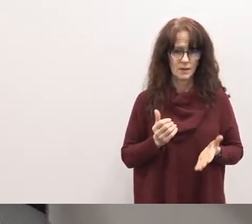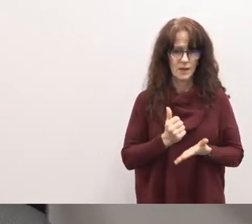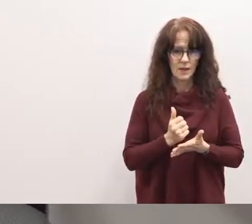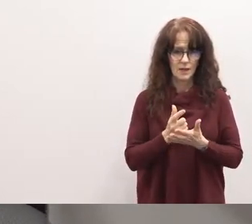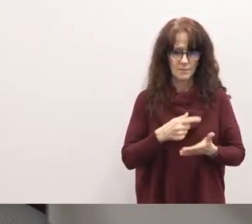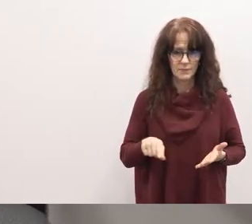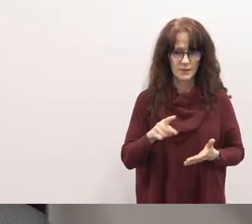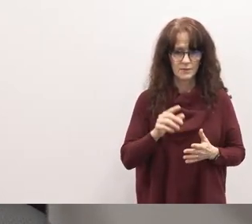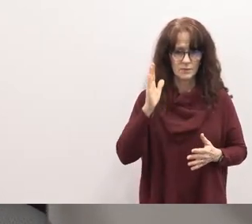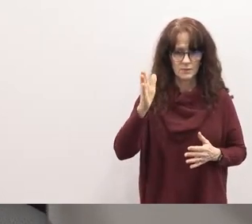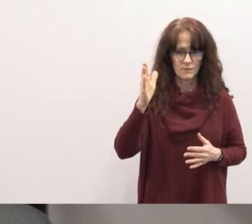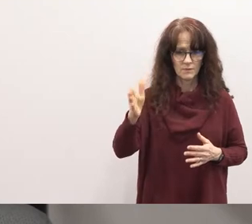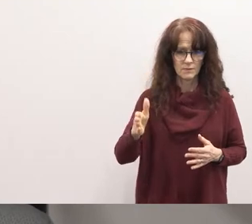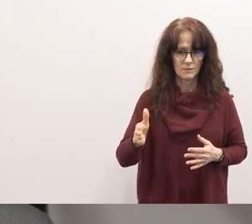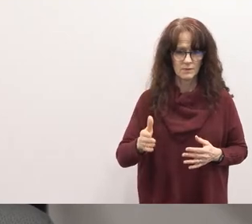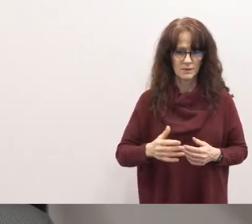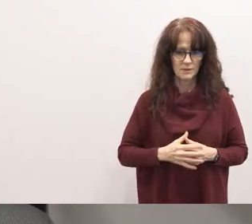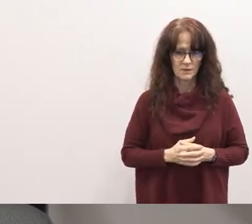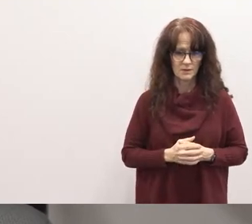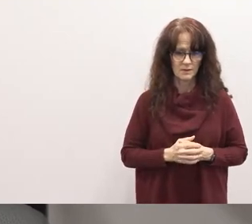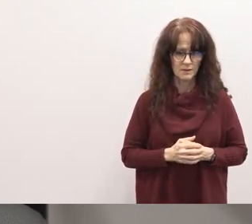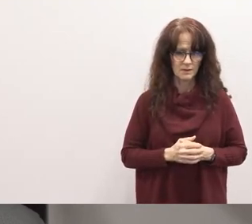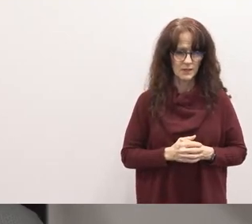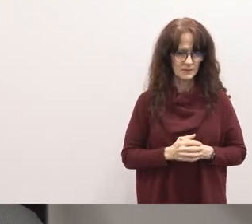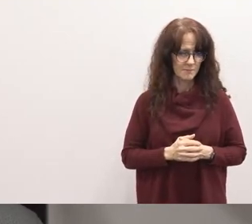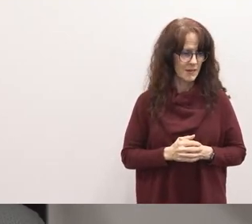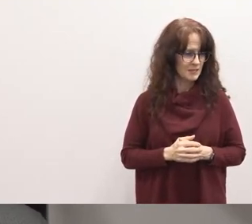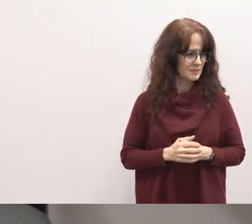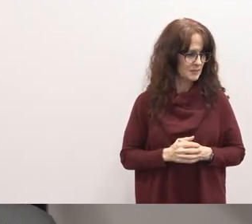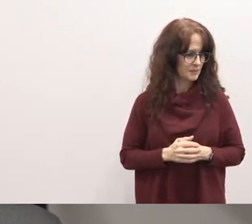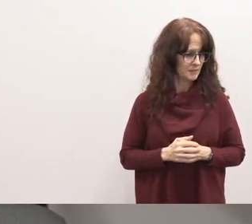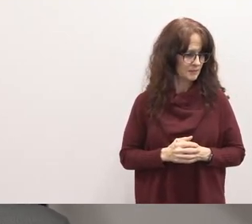them into their futures. Thank you.